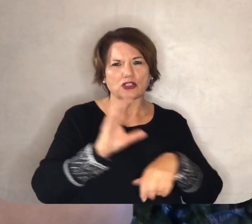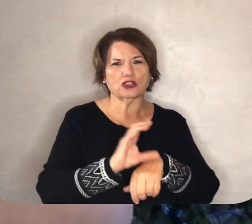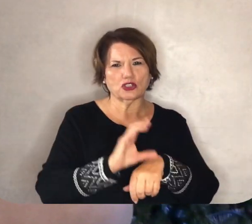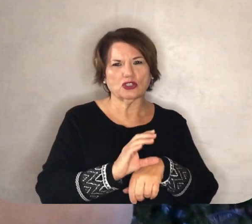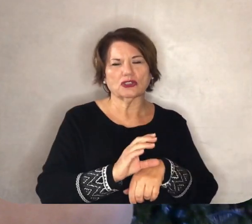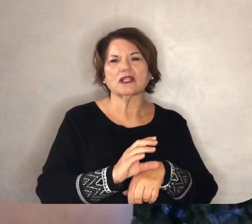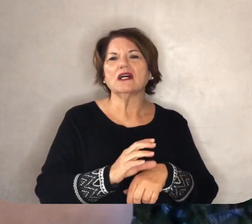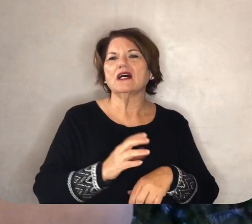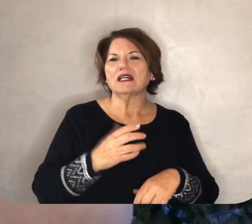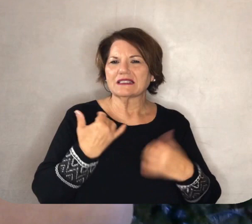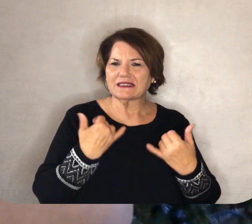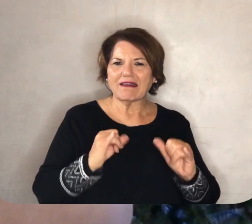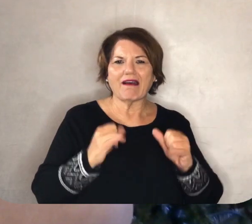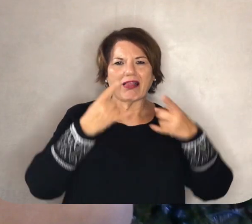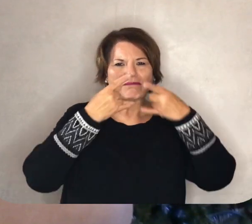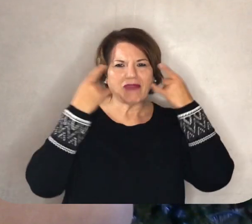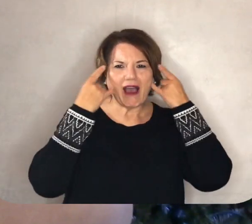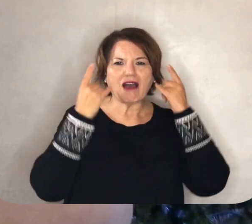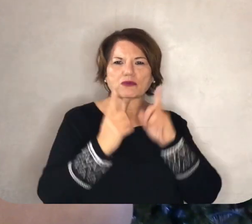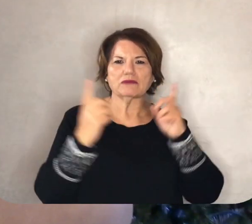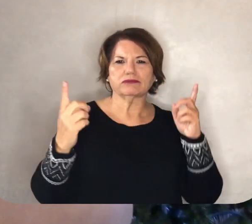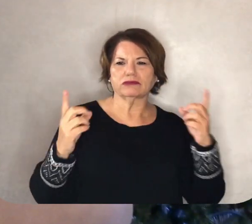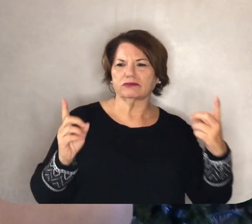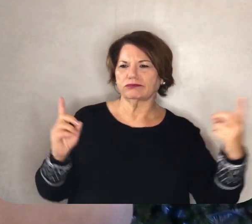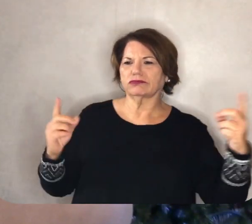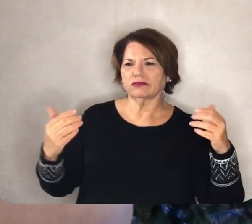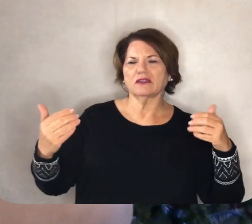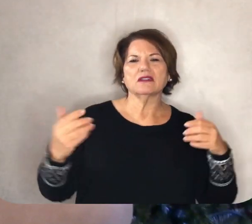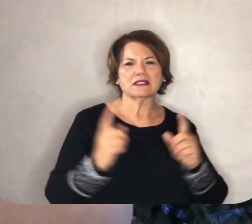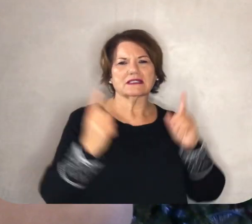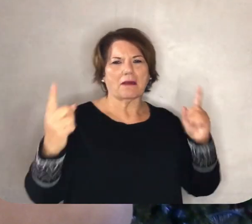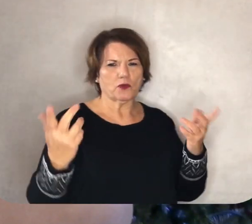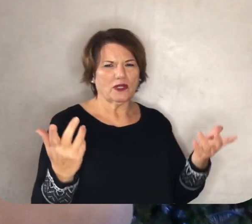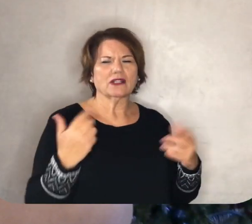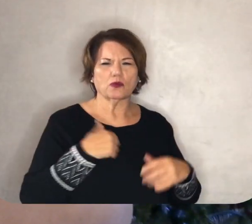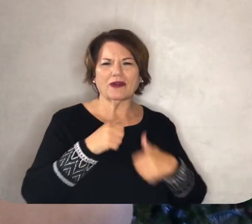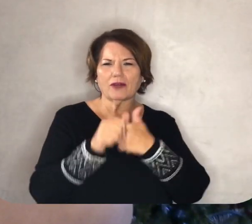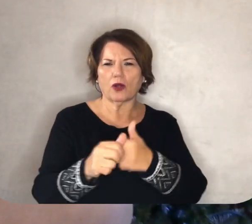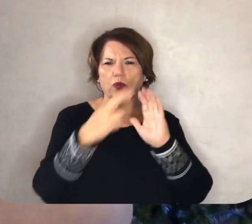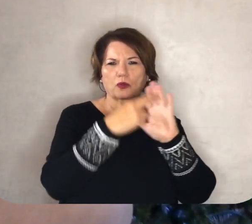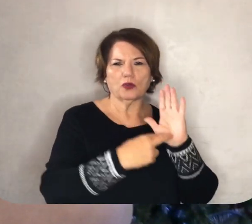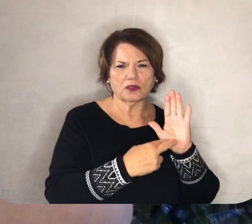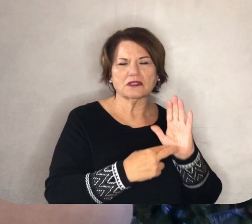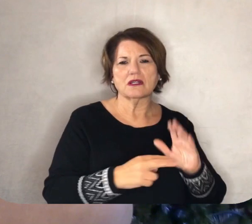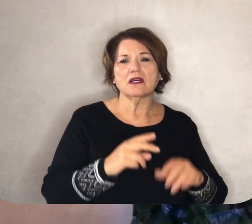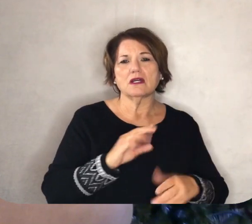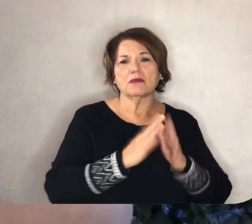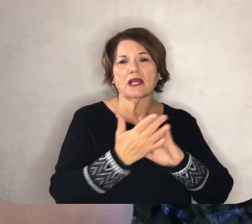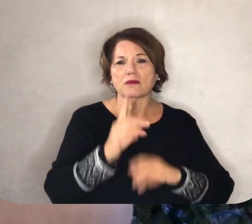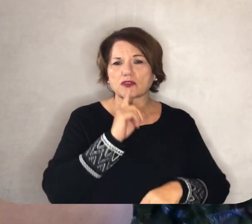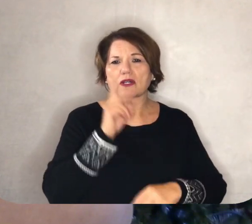wearing masks. We're socially distanced. We're really following the strictest COVID protocols to just guarantee that people are